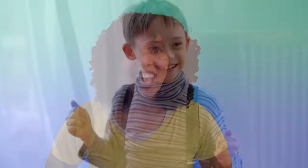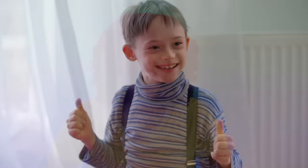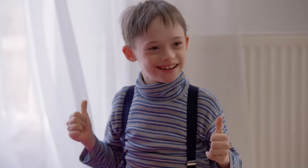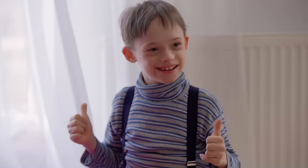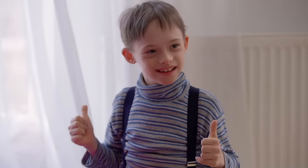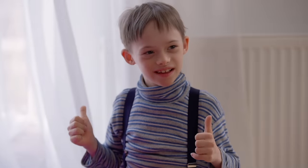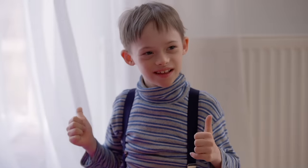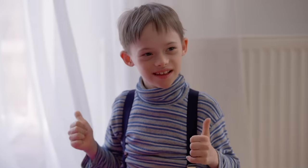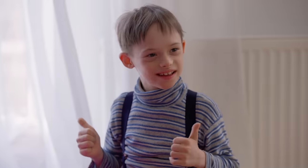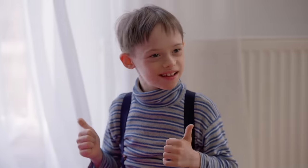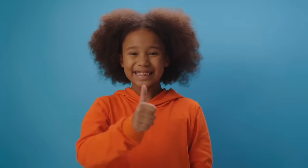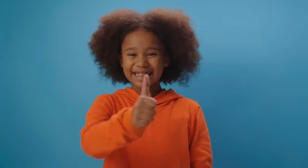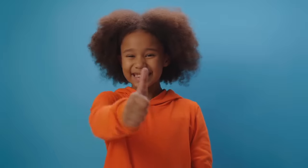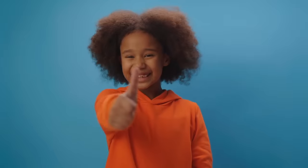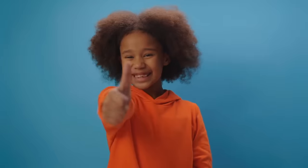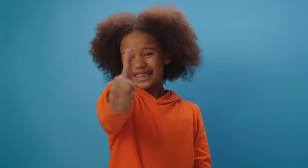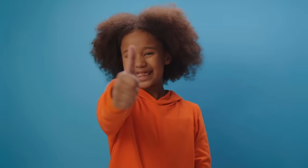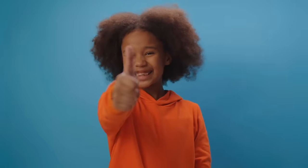again.